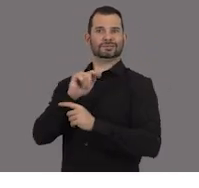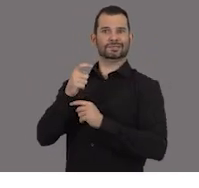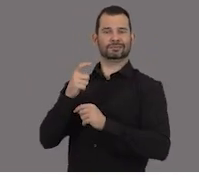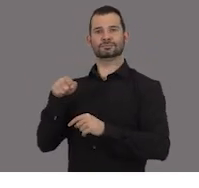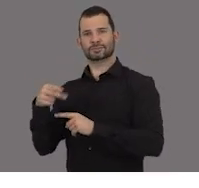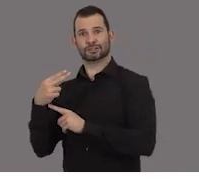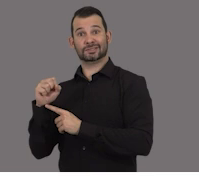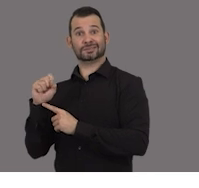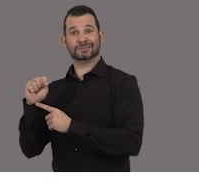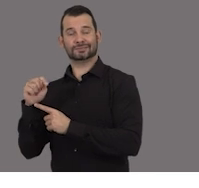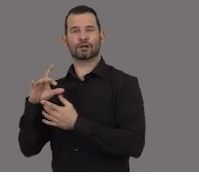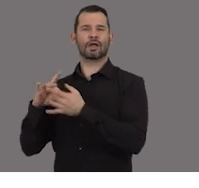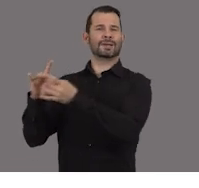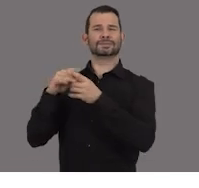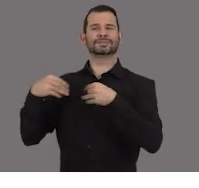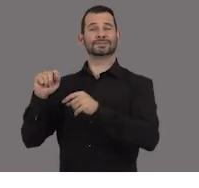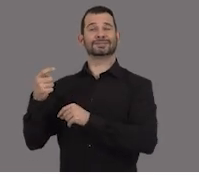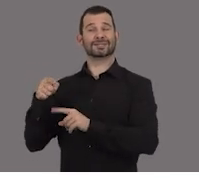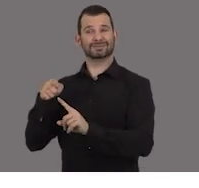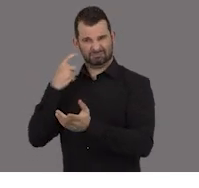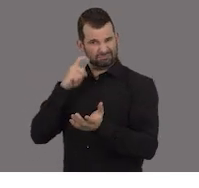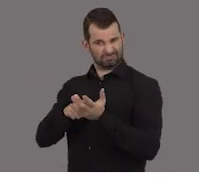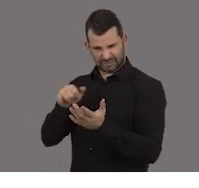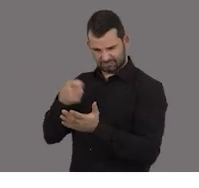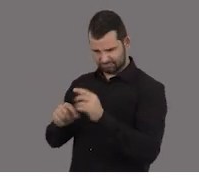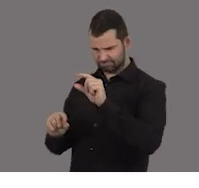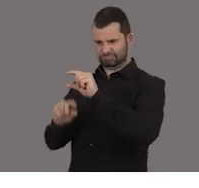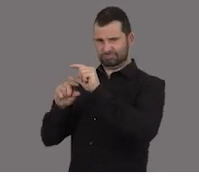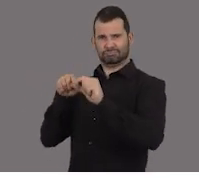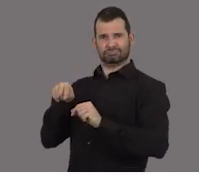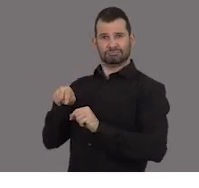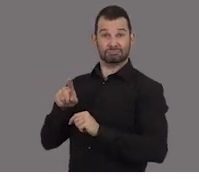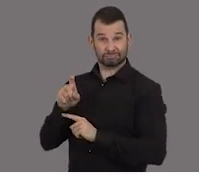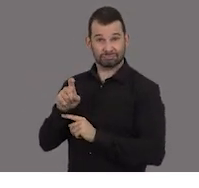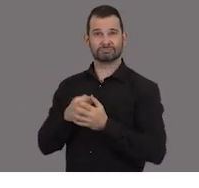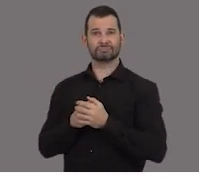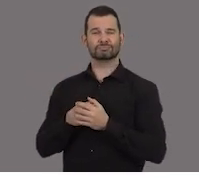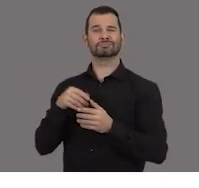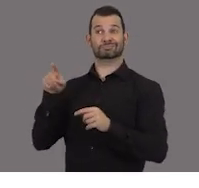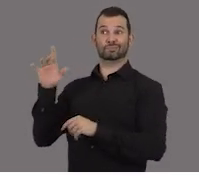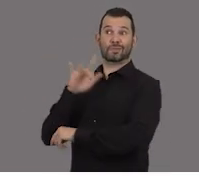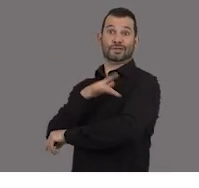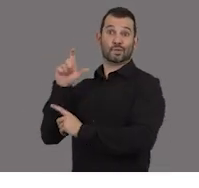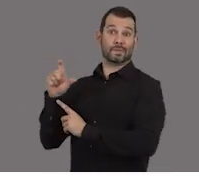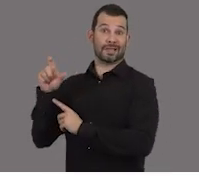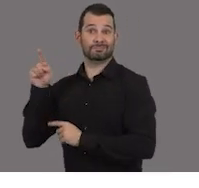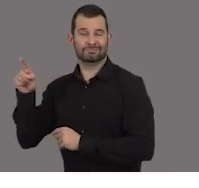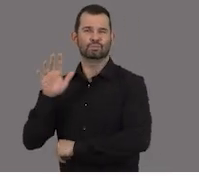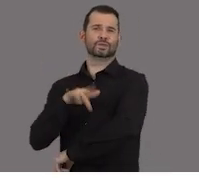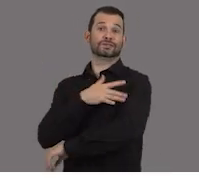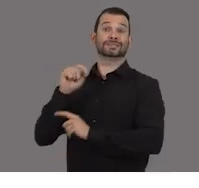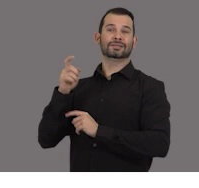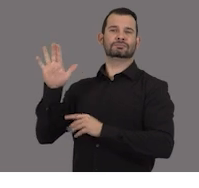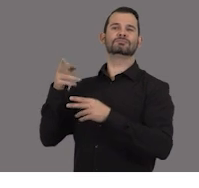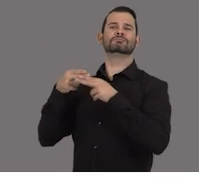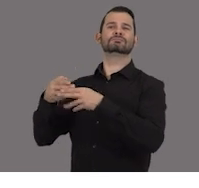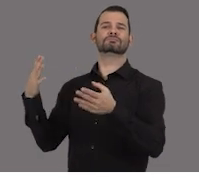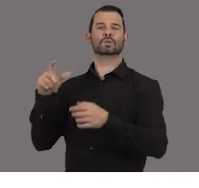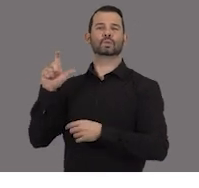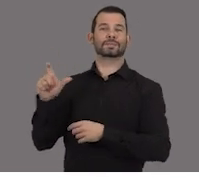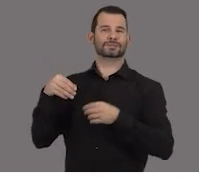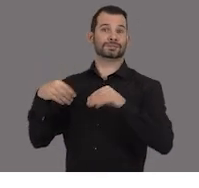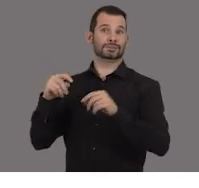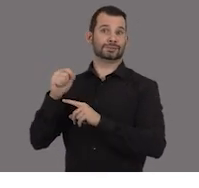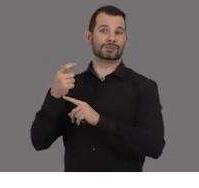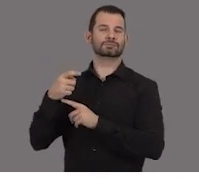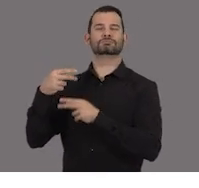and services tax or GST, and the provincial tax, the harmonized sales tax or HST? In the